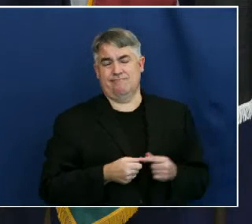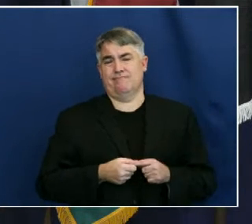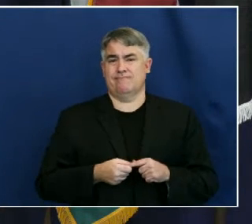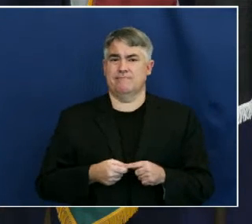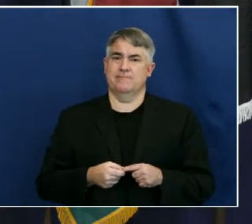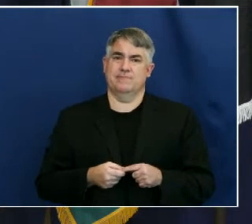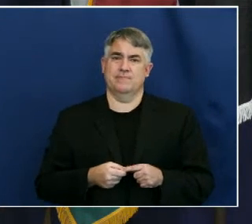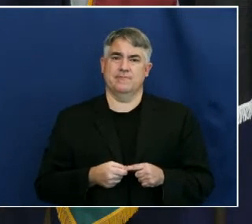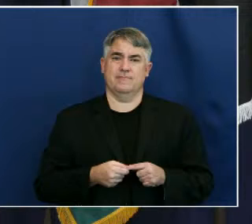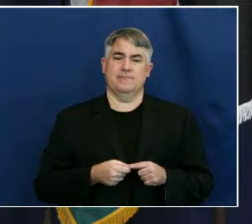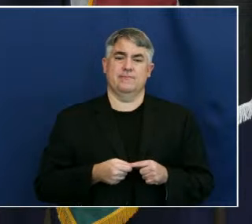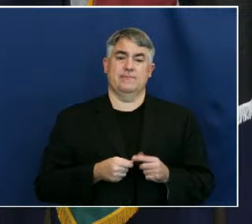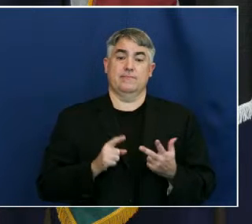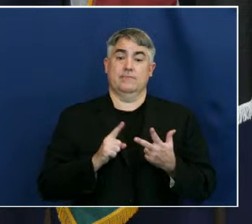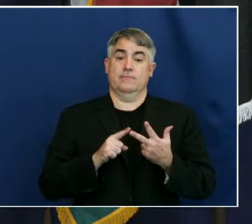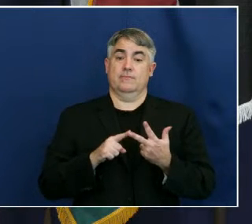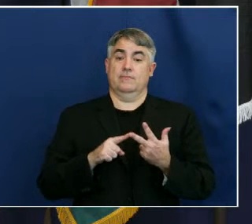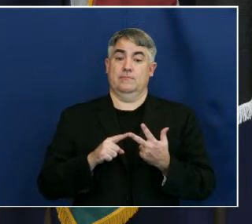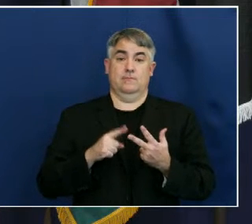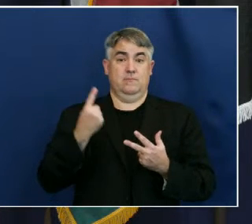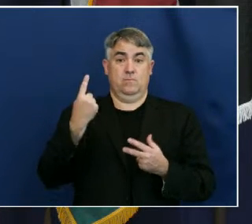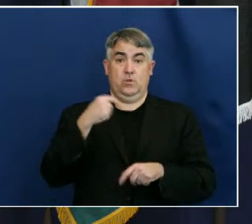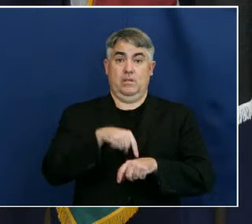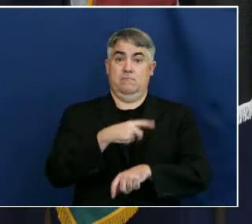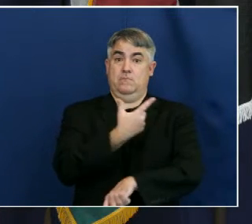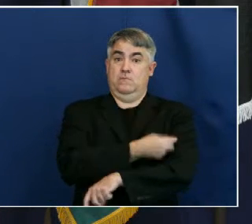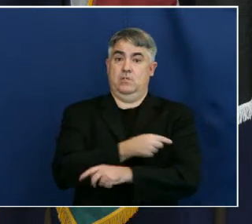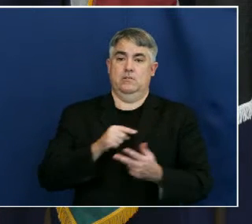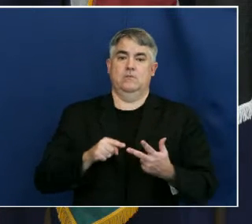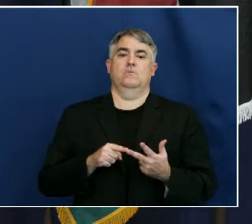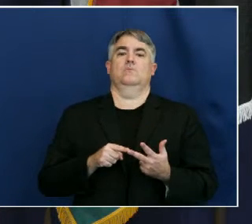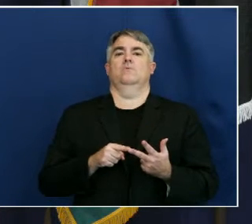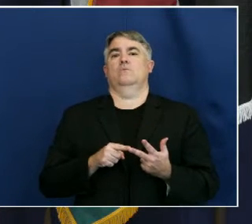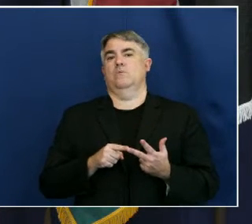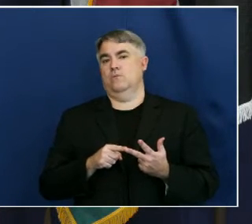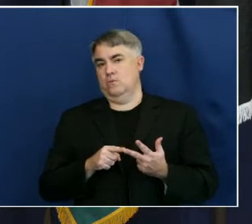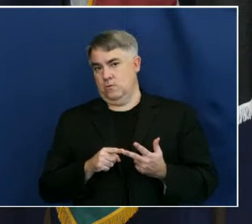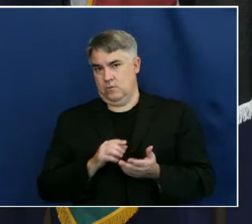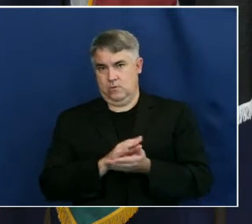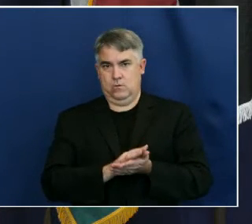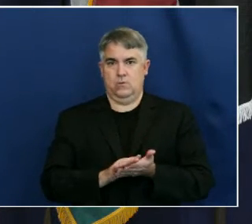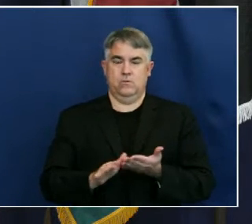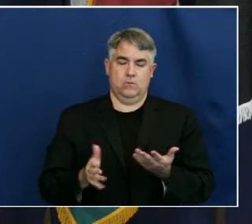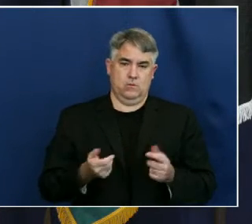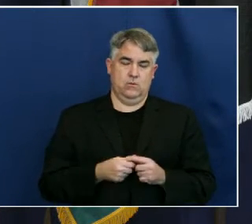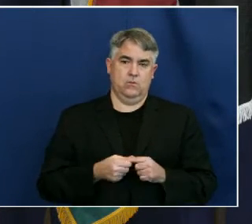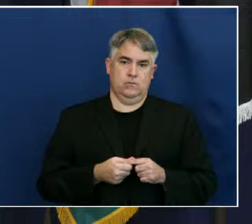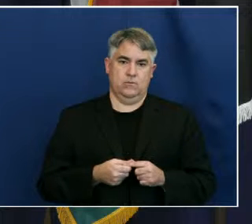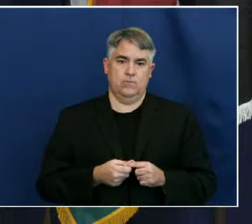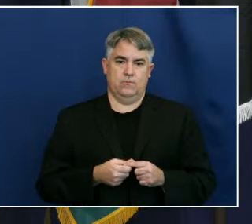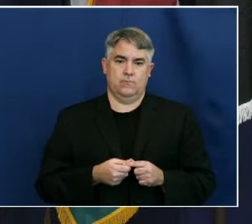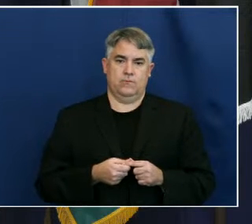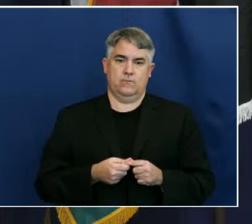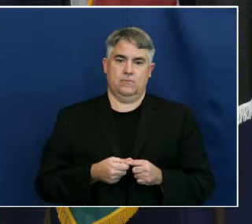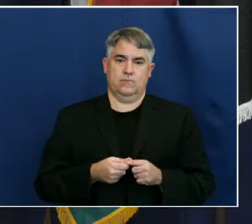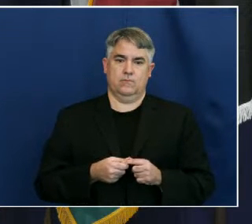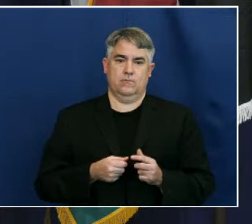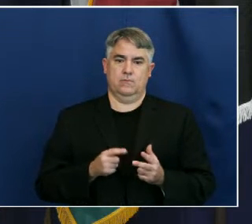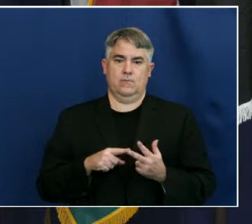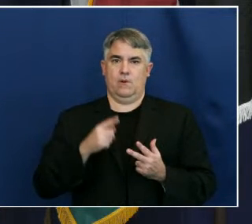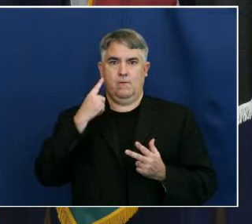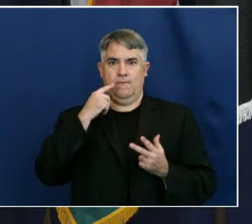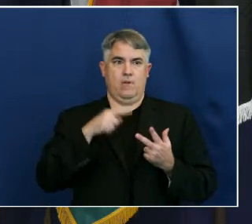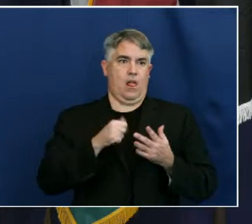vaccination, which is really great for vulnerable populations, does not require the ultra cold